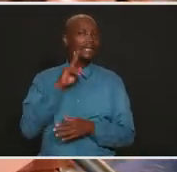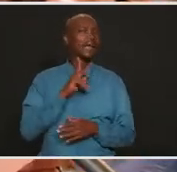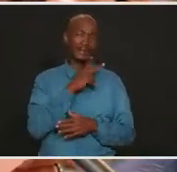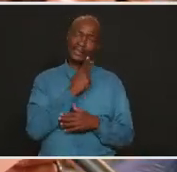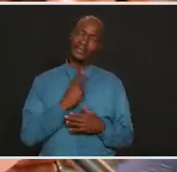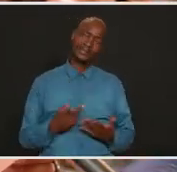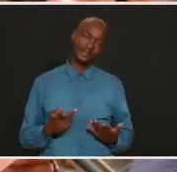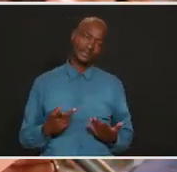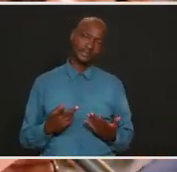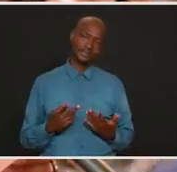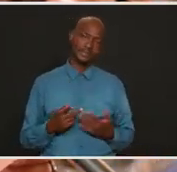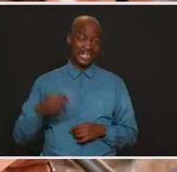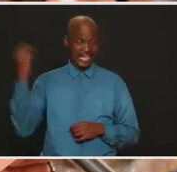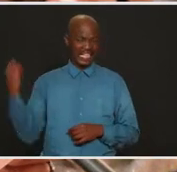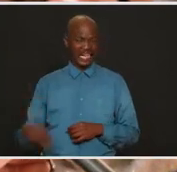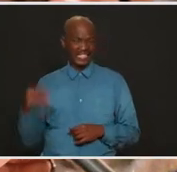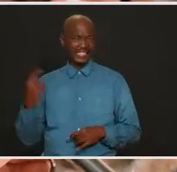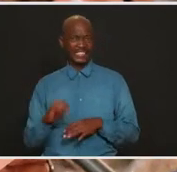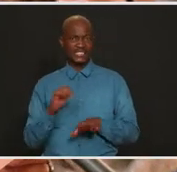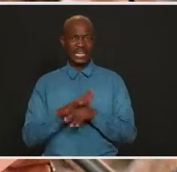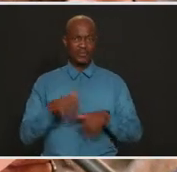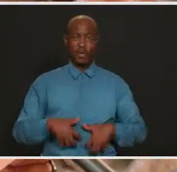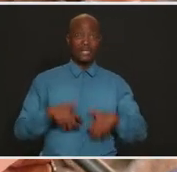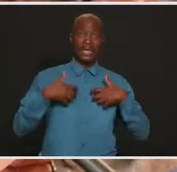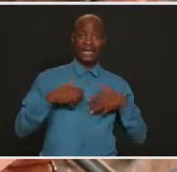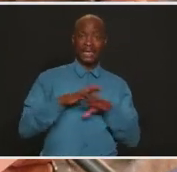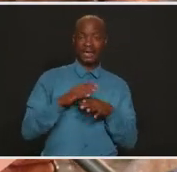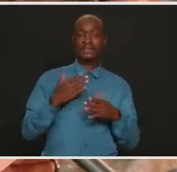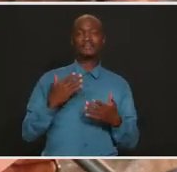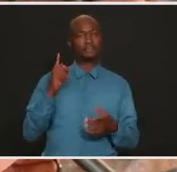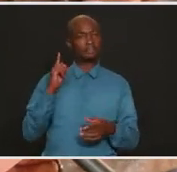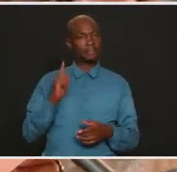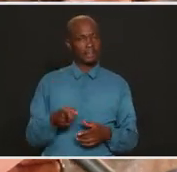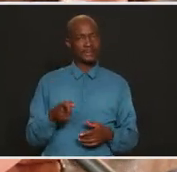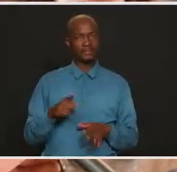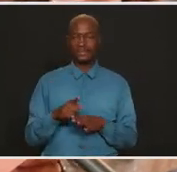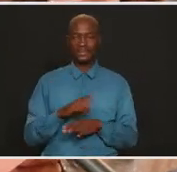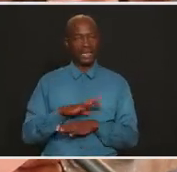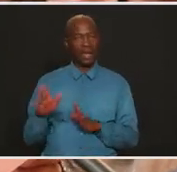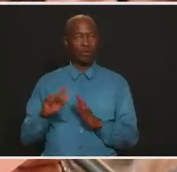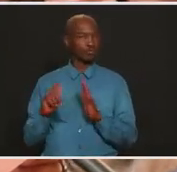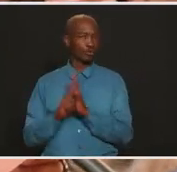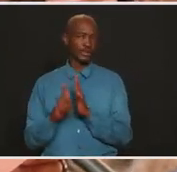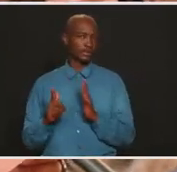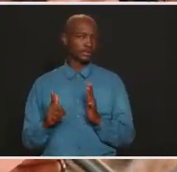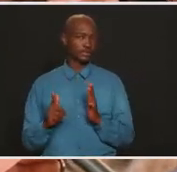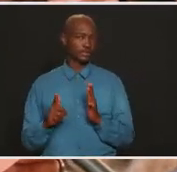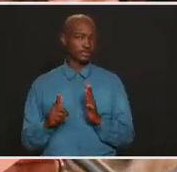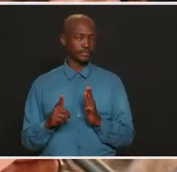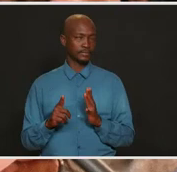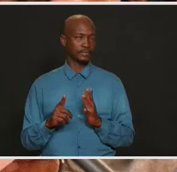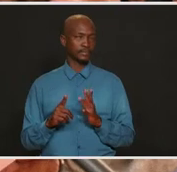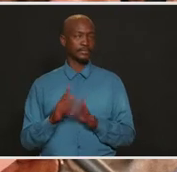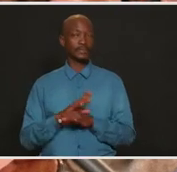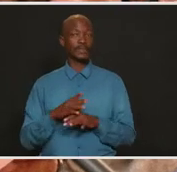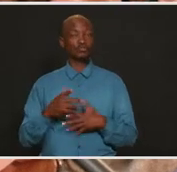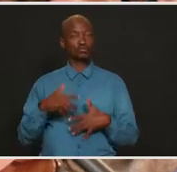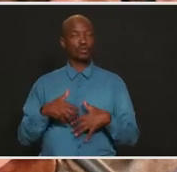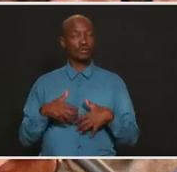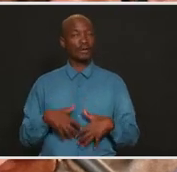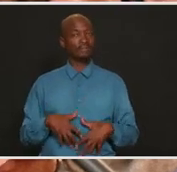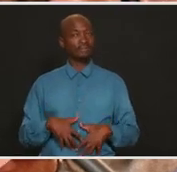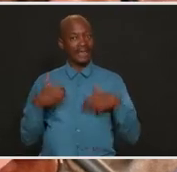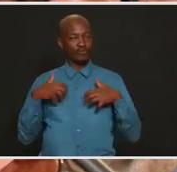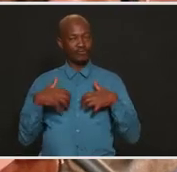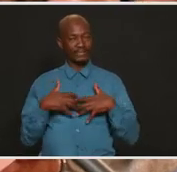eating a child in anger or frustration should be outlawed so hitting a child in anger or frustration